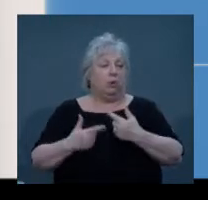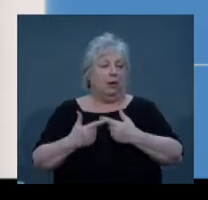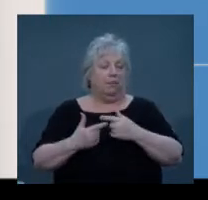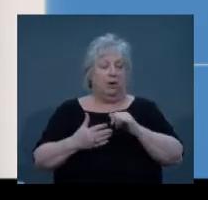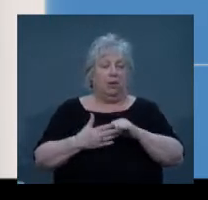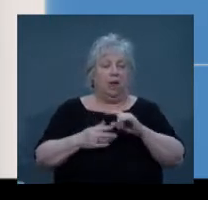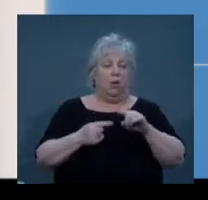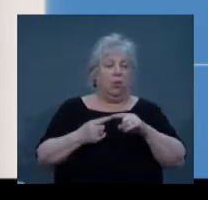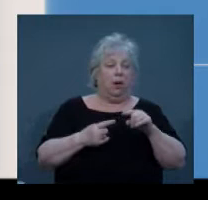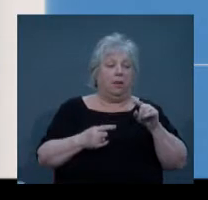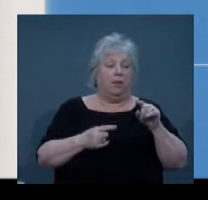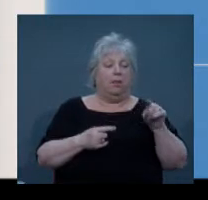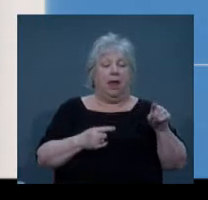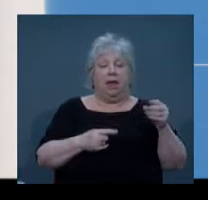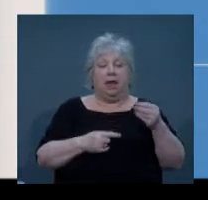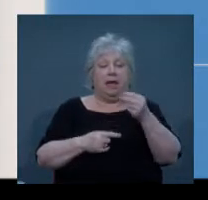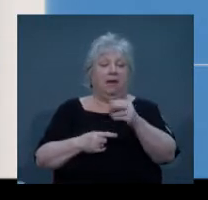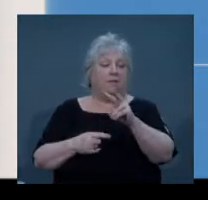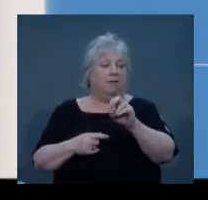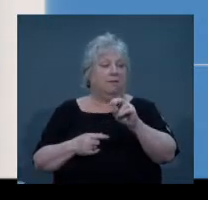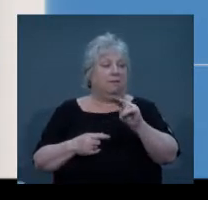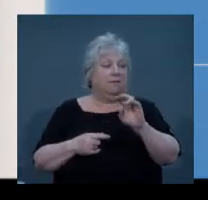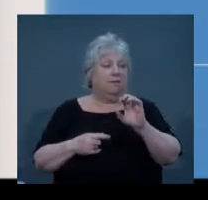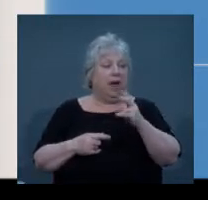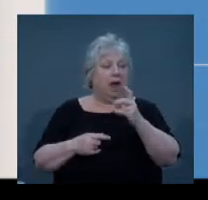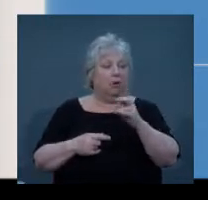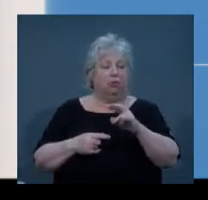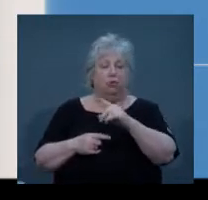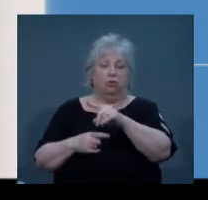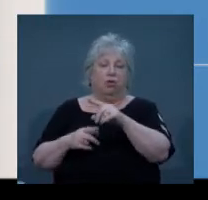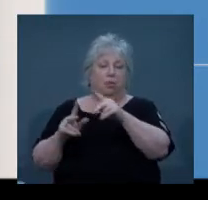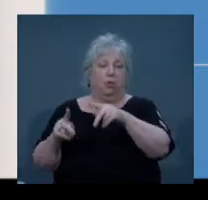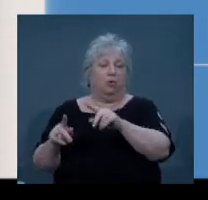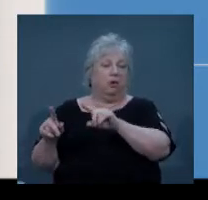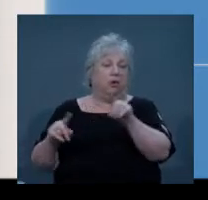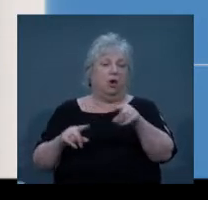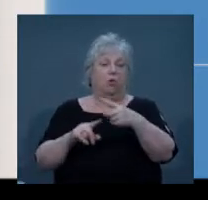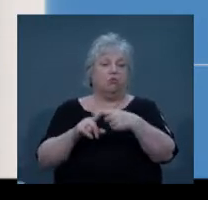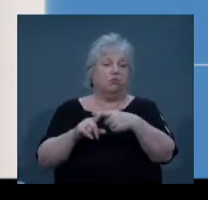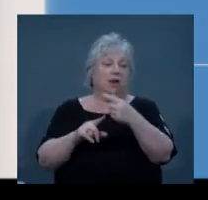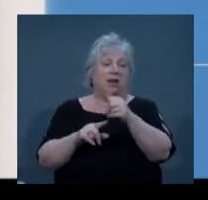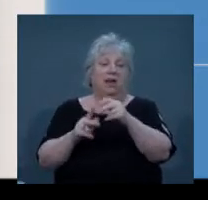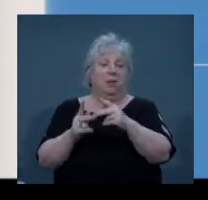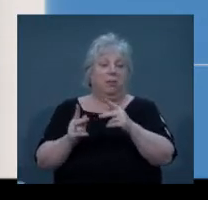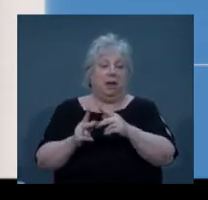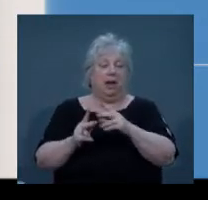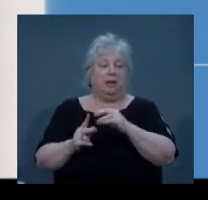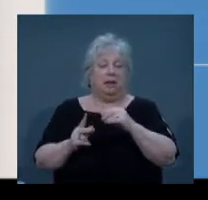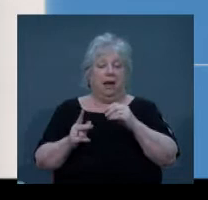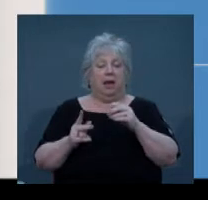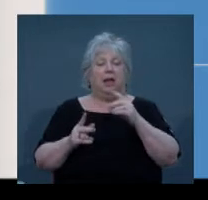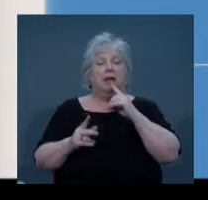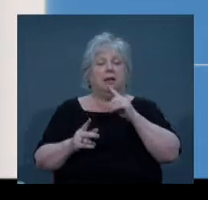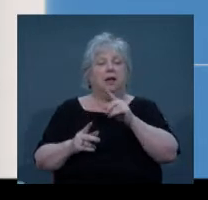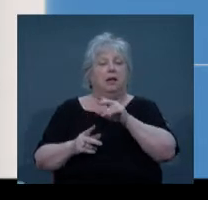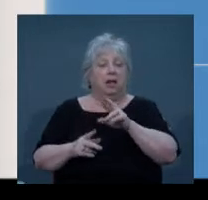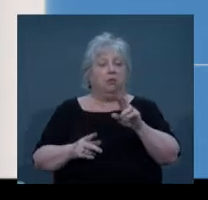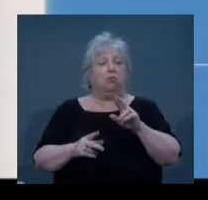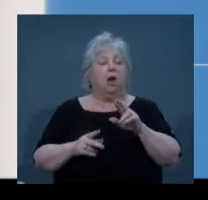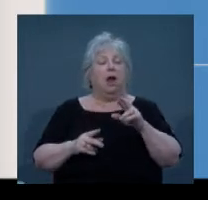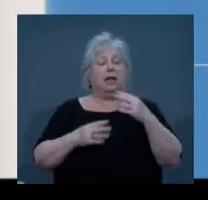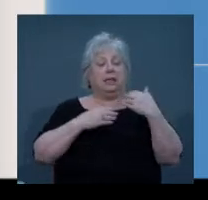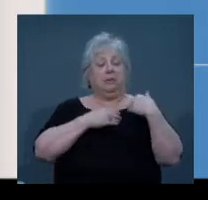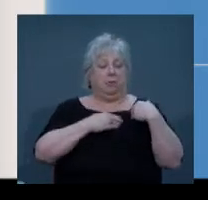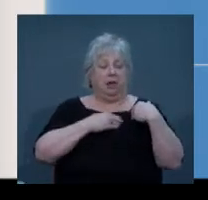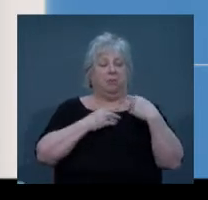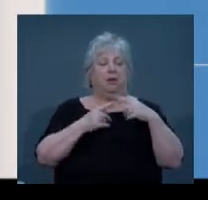a voucher, they can go rent anywhere, and it's up to the city of Little Rock code enforcement to ensure that they are habitable. We